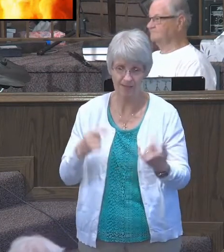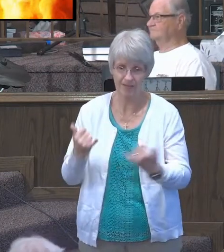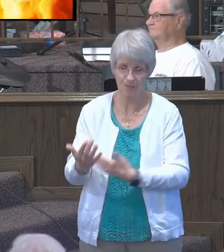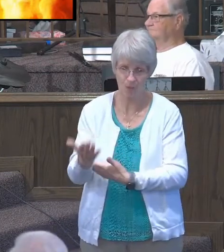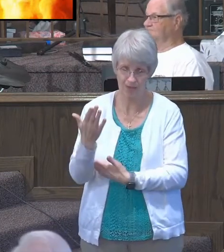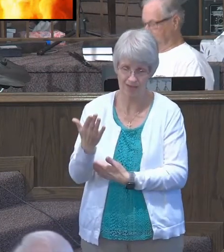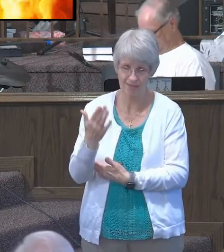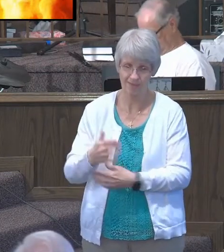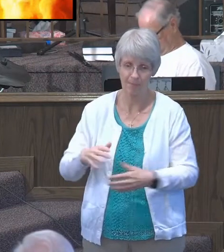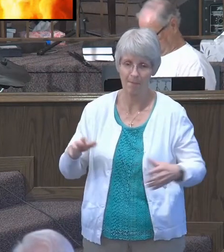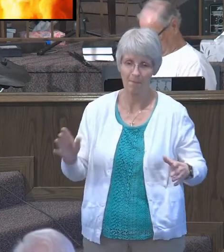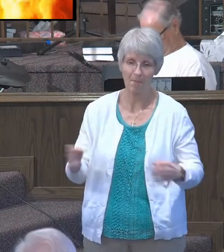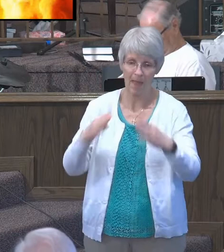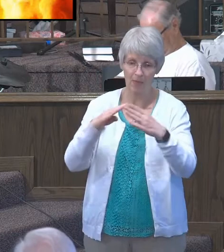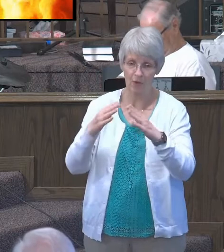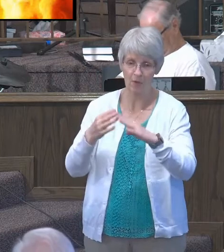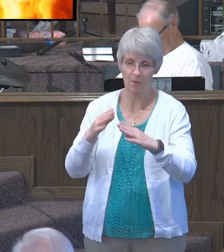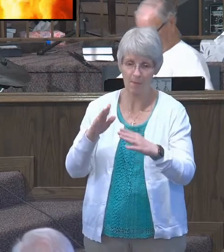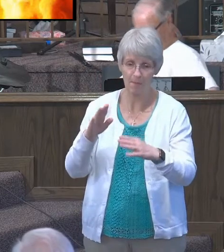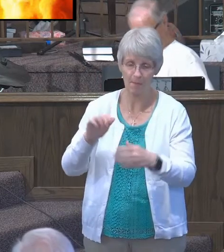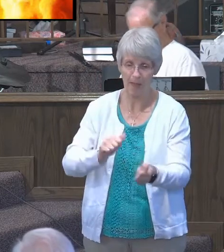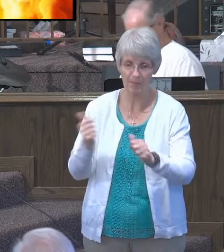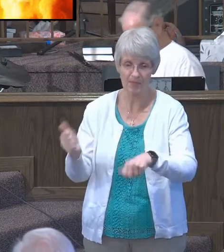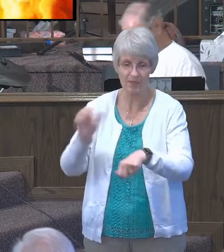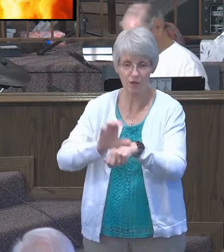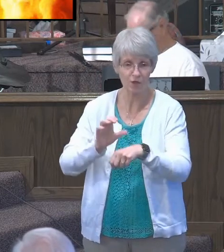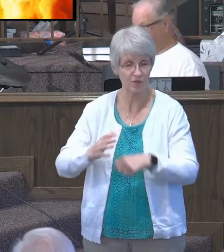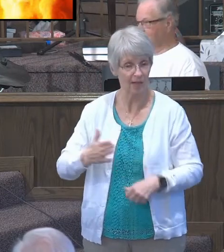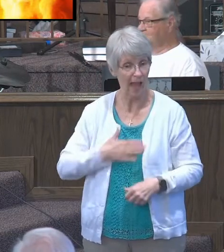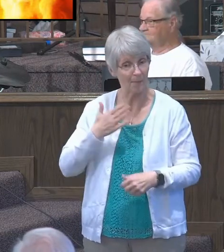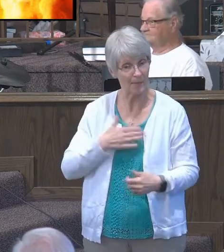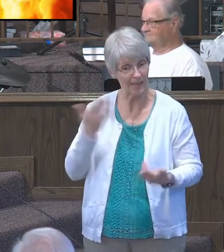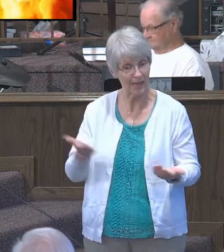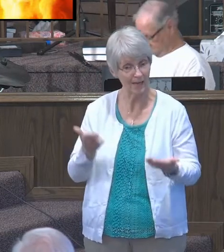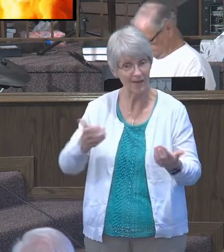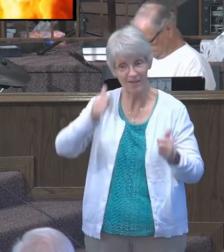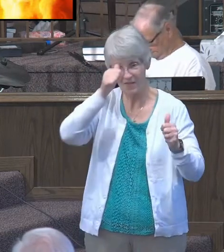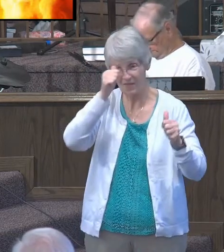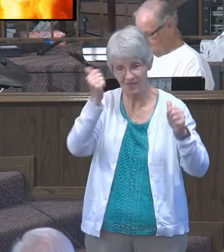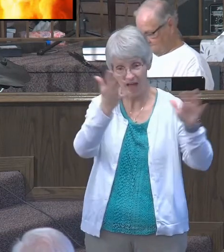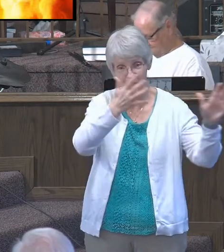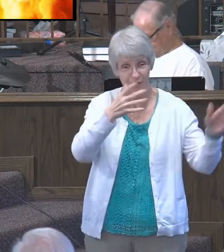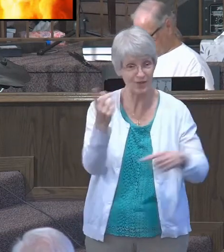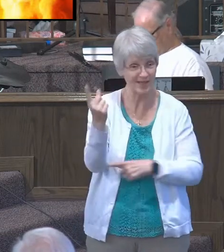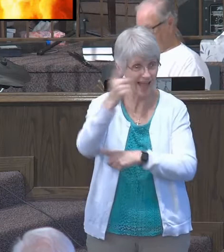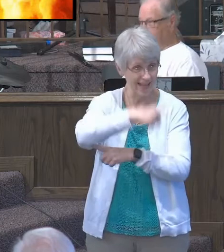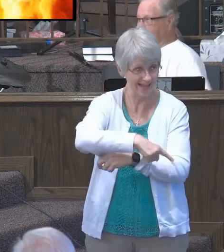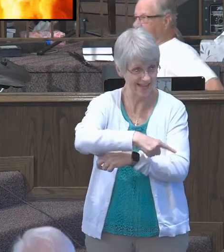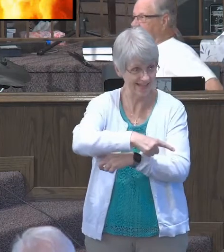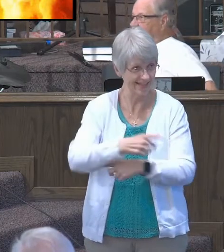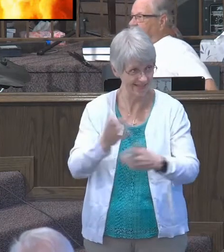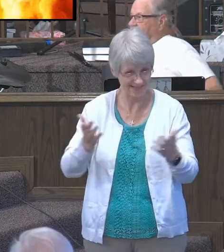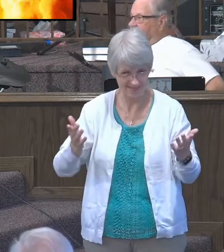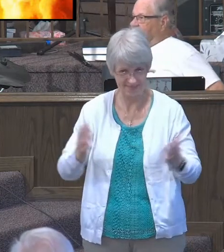Bethel Baptist Church. Happy Father's Day to you who are dads today. It is